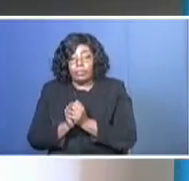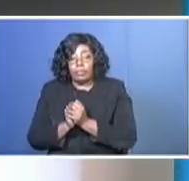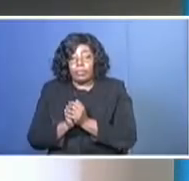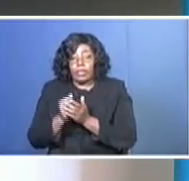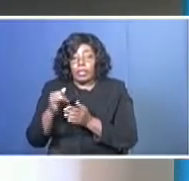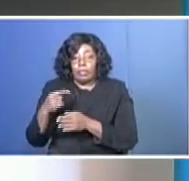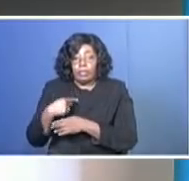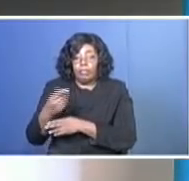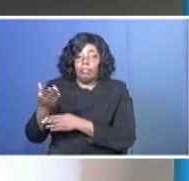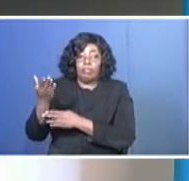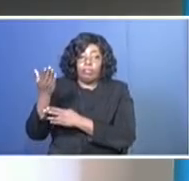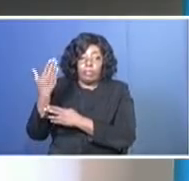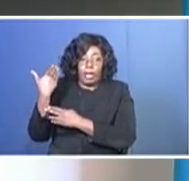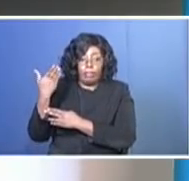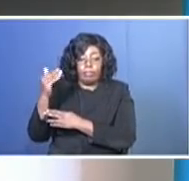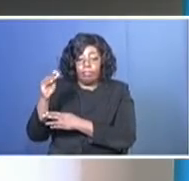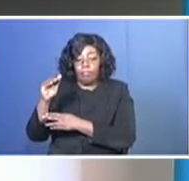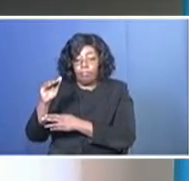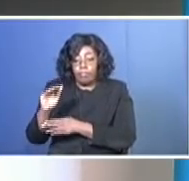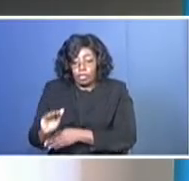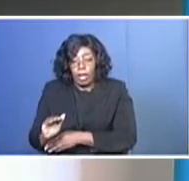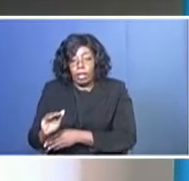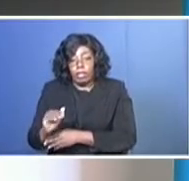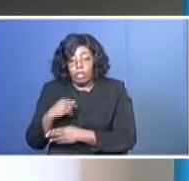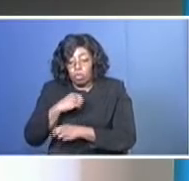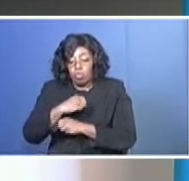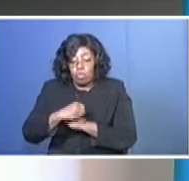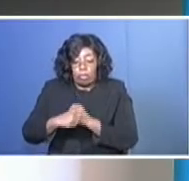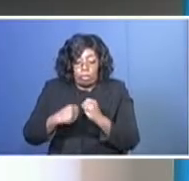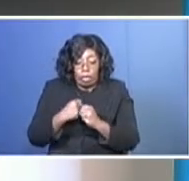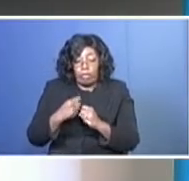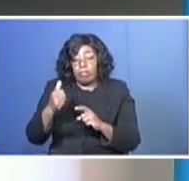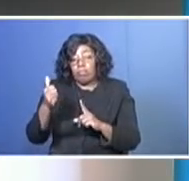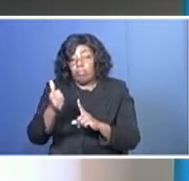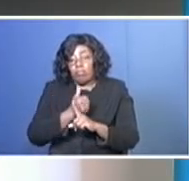former child who suffered abuse,